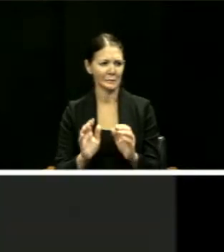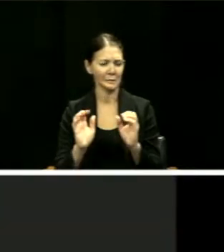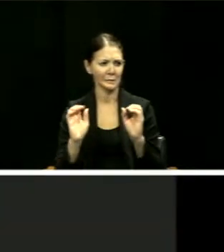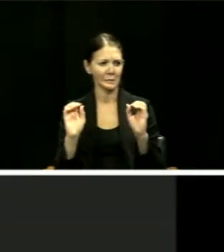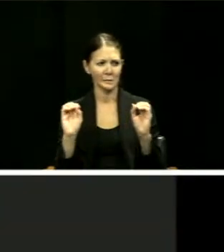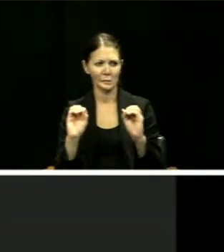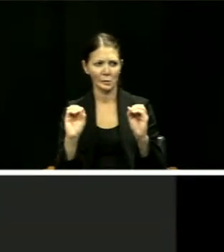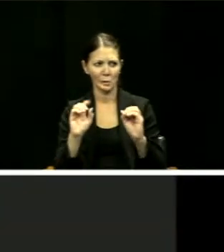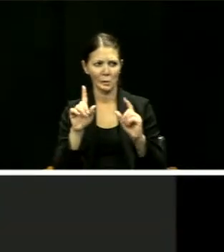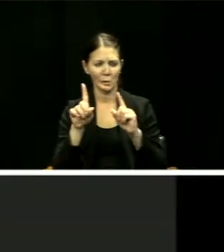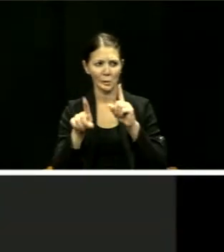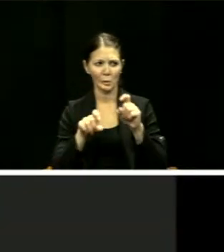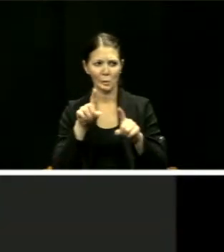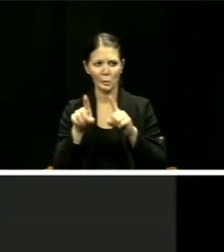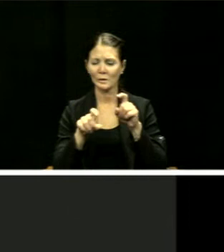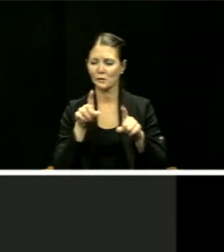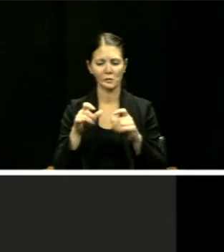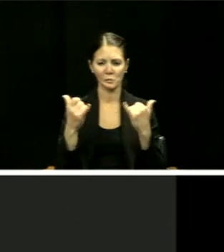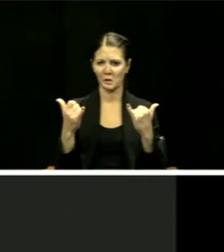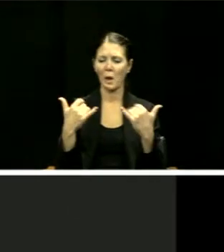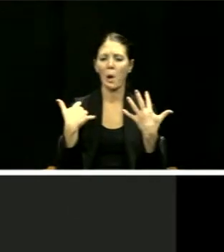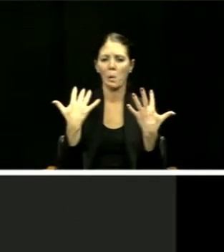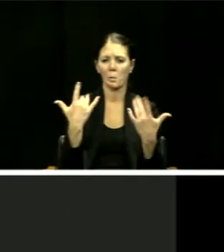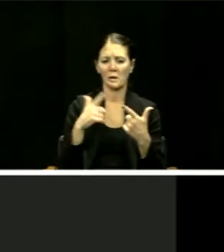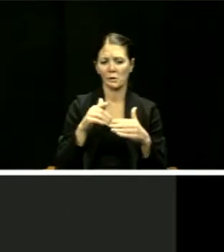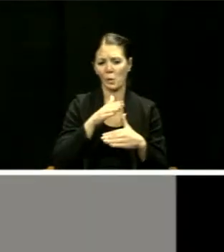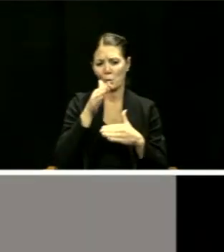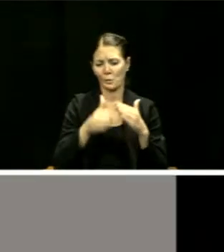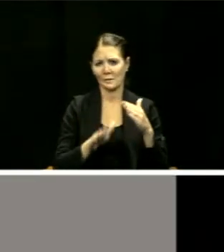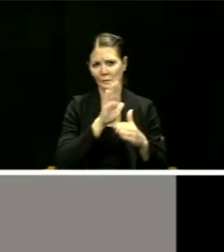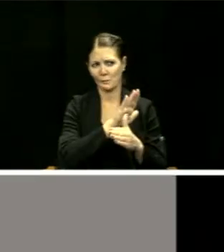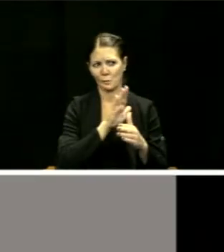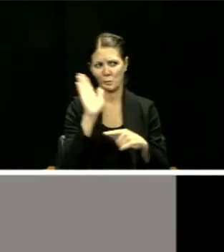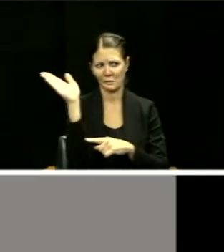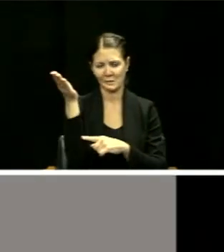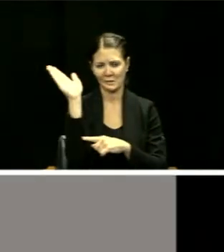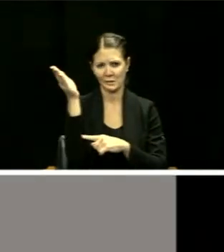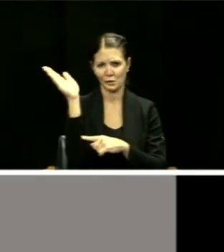the remainder of the presentation. Thank you.